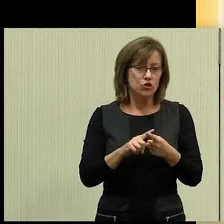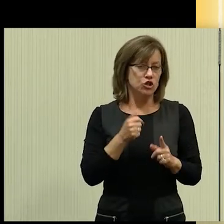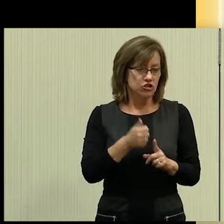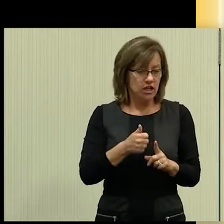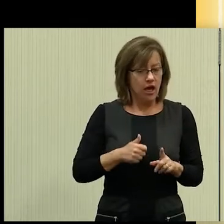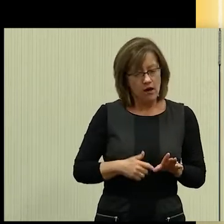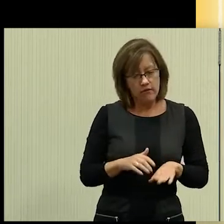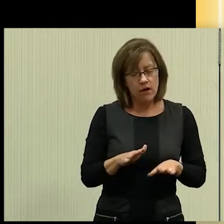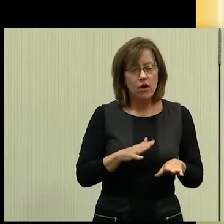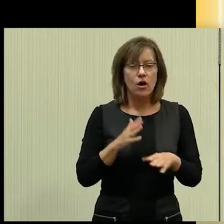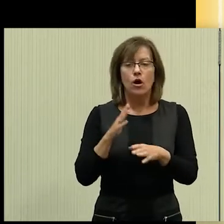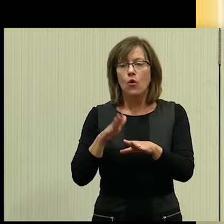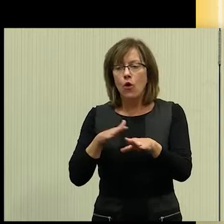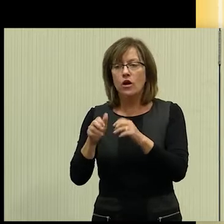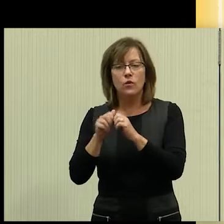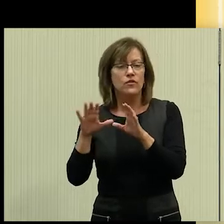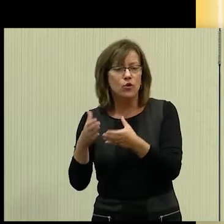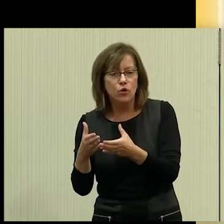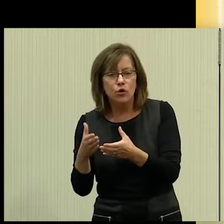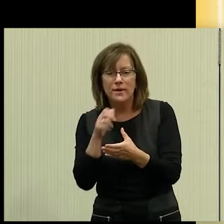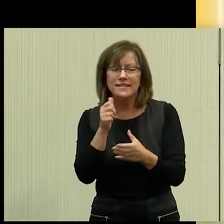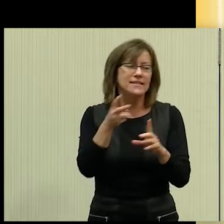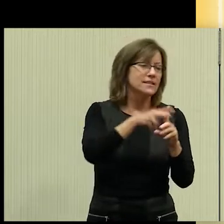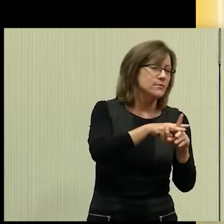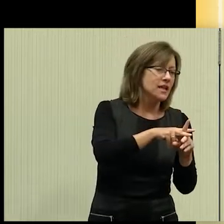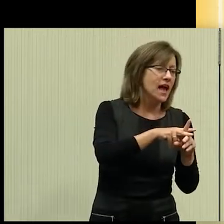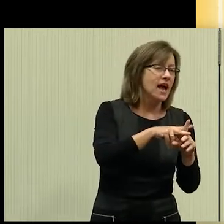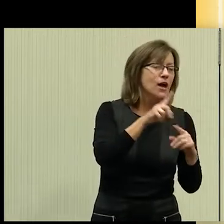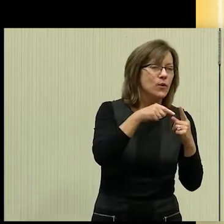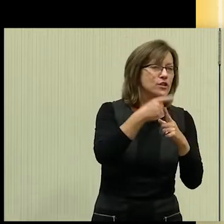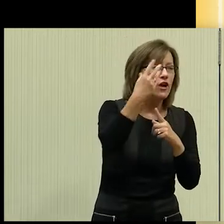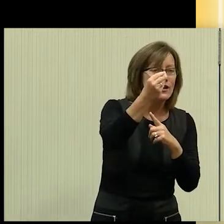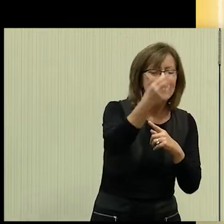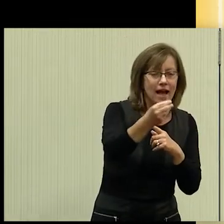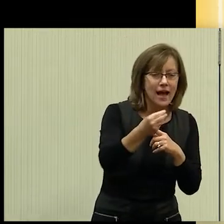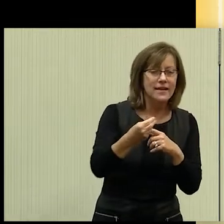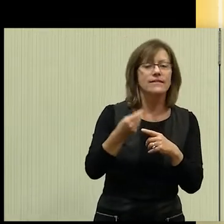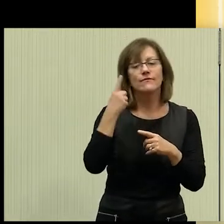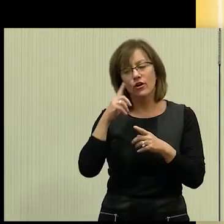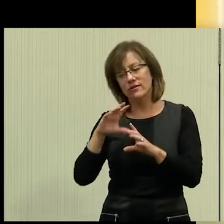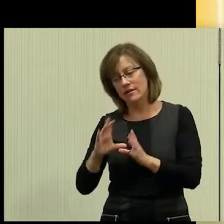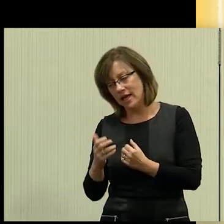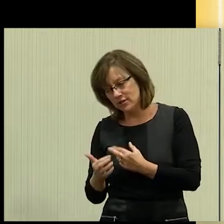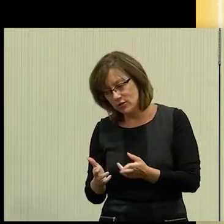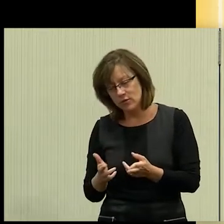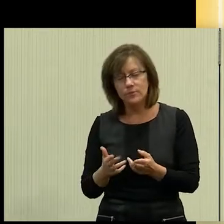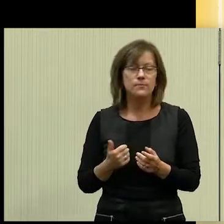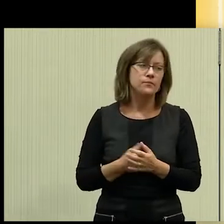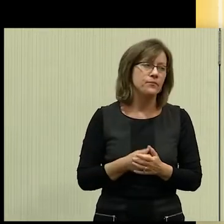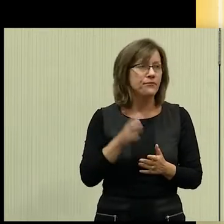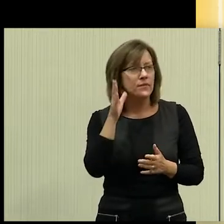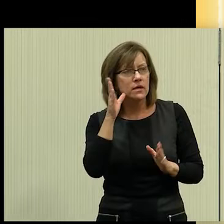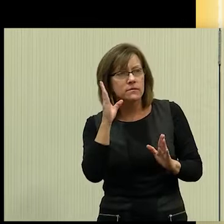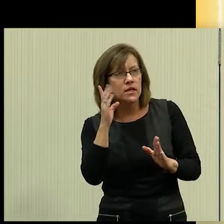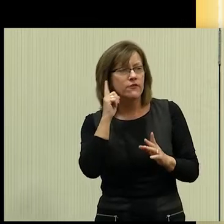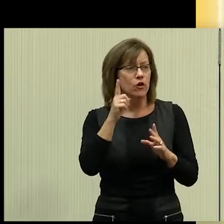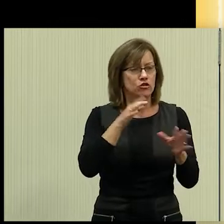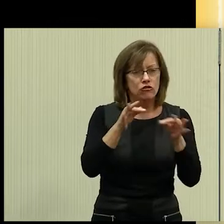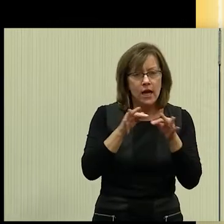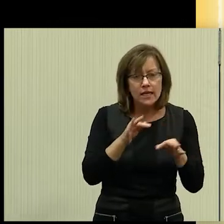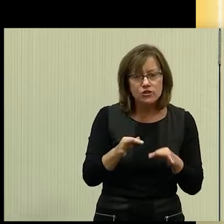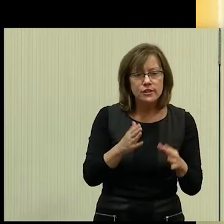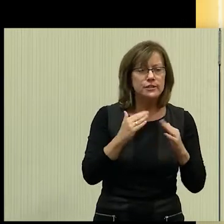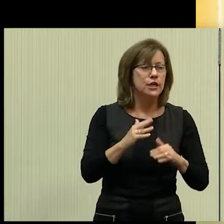group doesn't apply when we're outside, right? That's in the classroom. Listen for directions, use nice words. Those